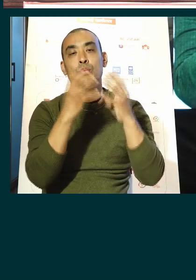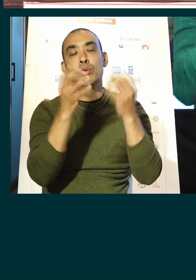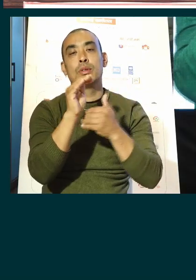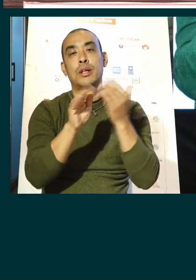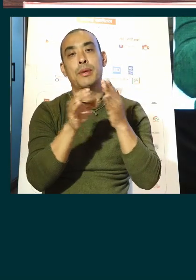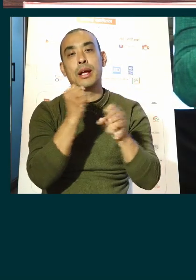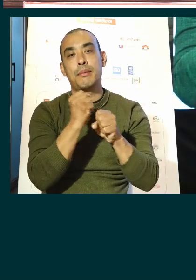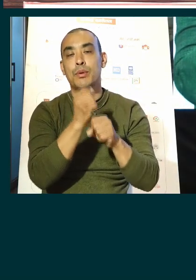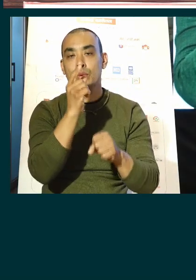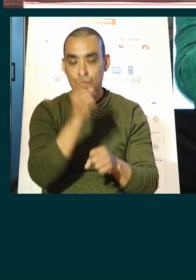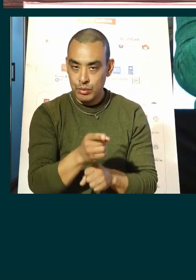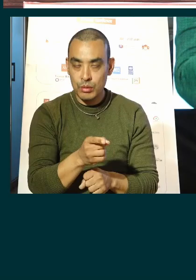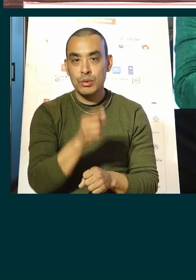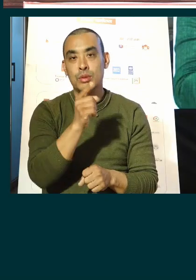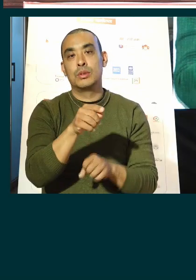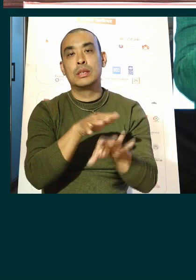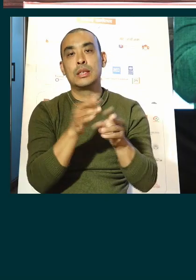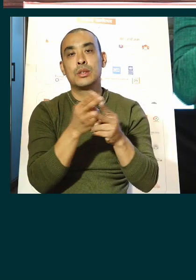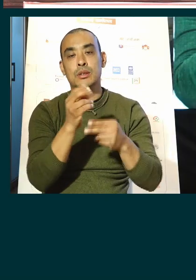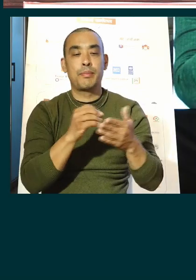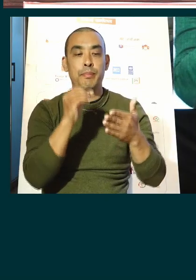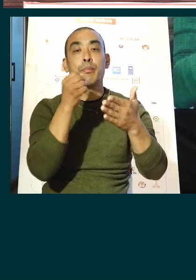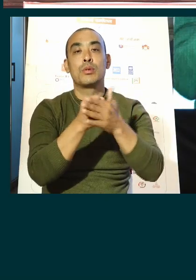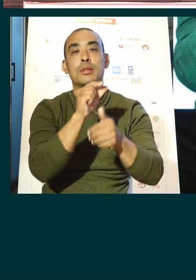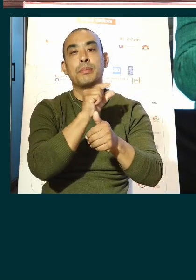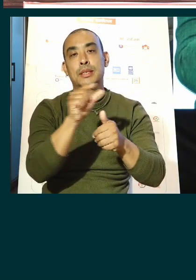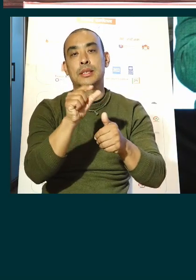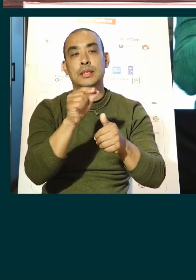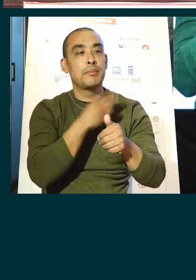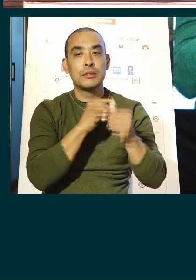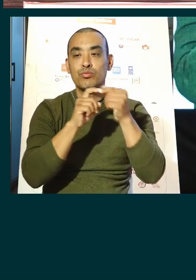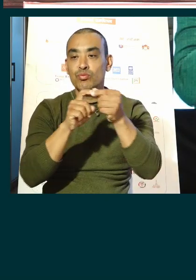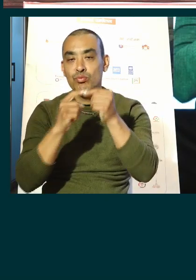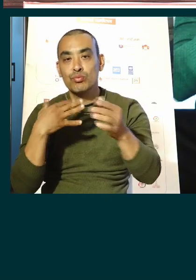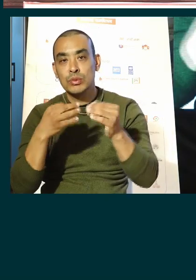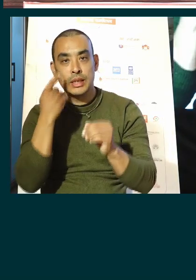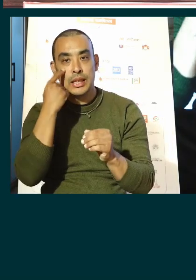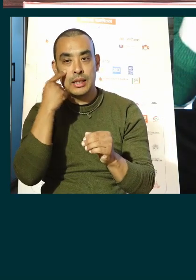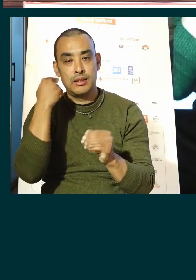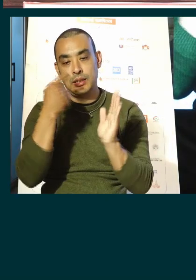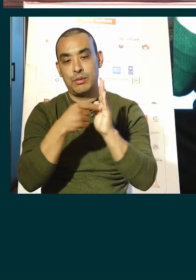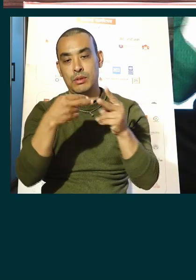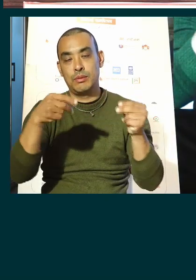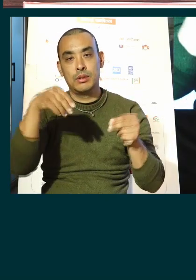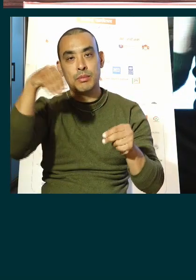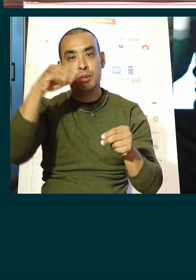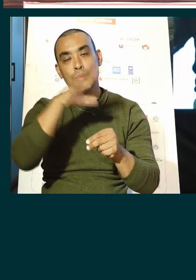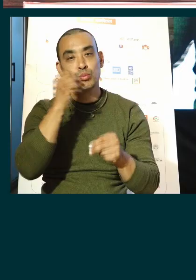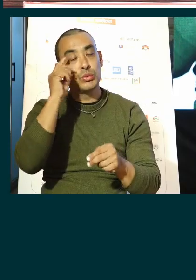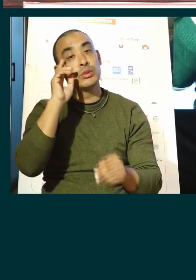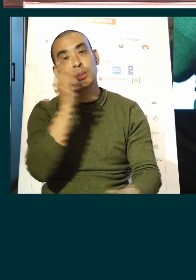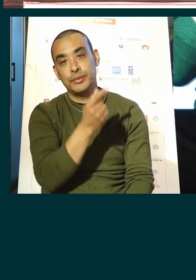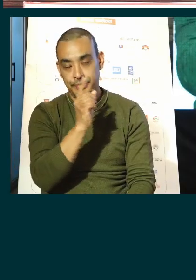research method because it's the most accessible way to ask people to represent visual something. And these